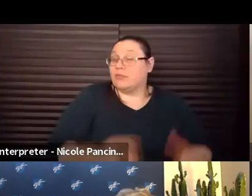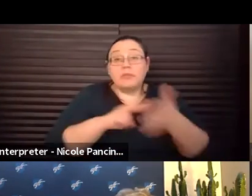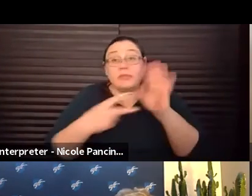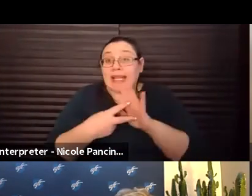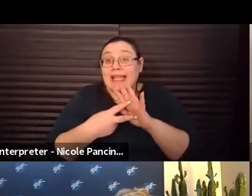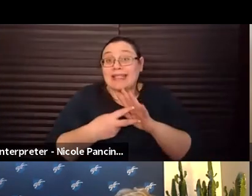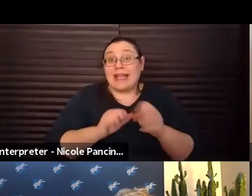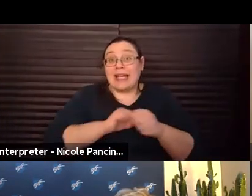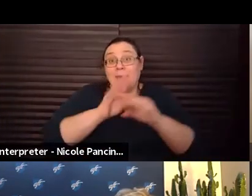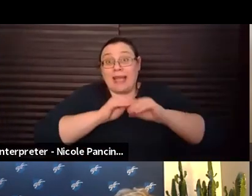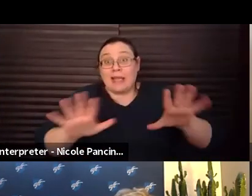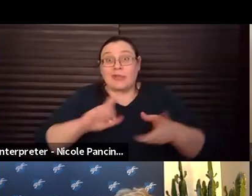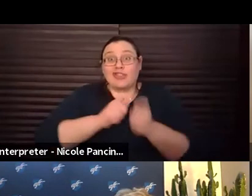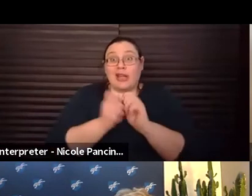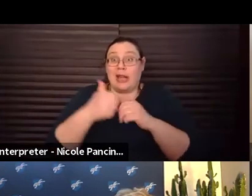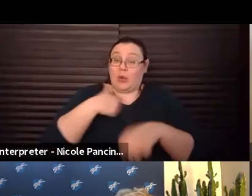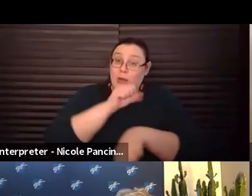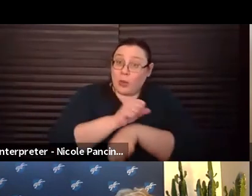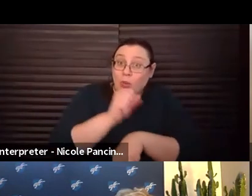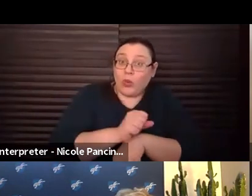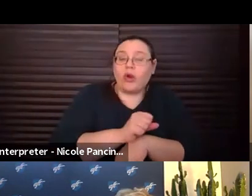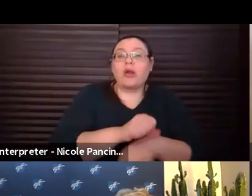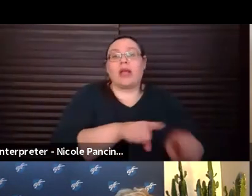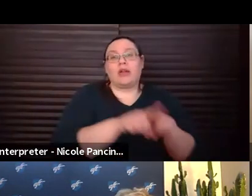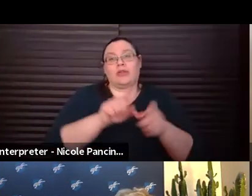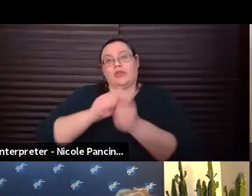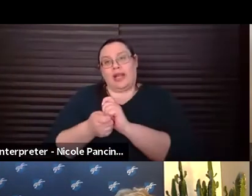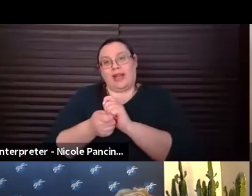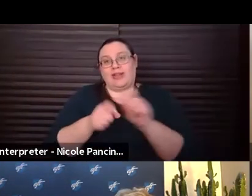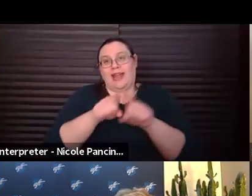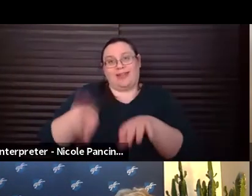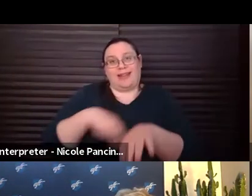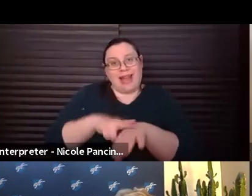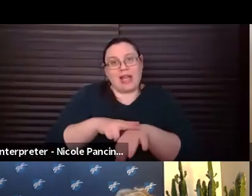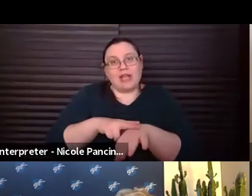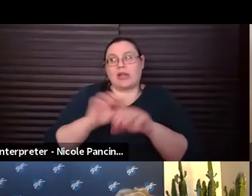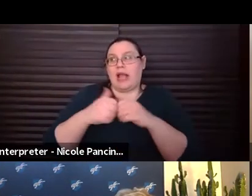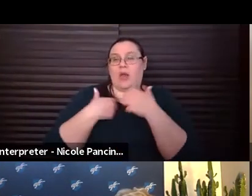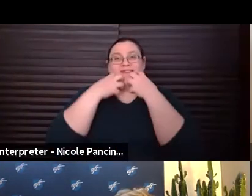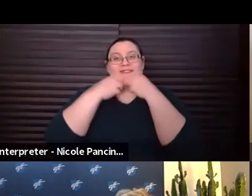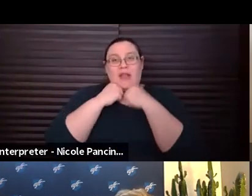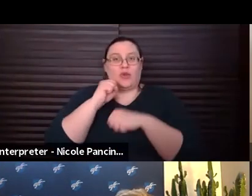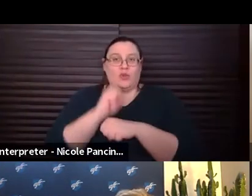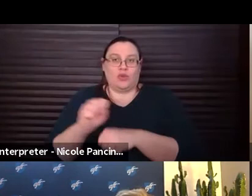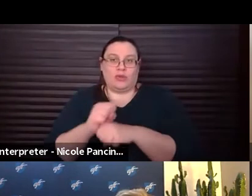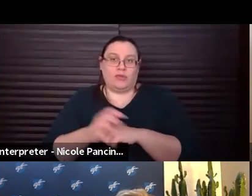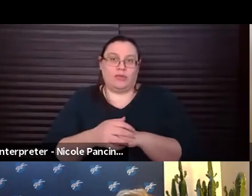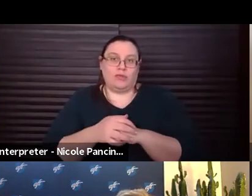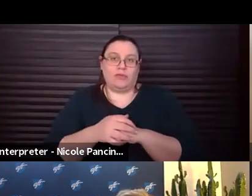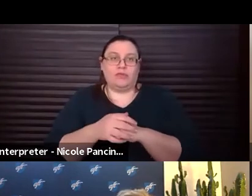changed the way that we work, but it's also changed as a nation how we value work. Looking